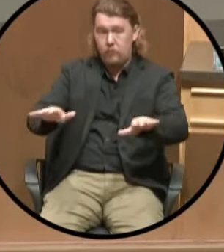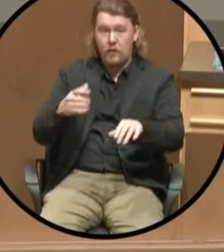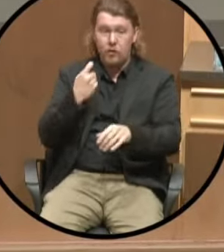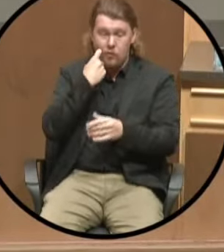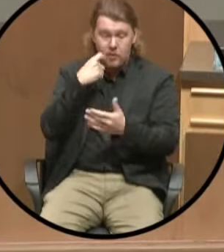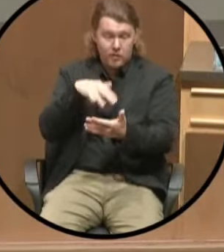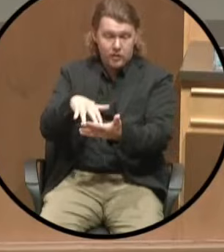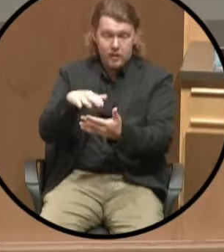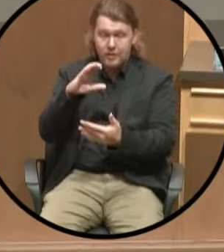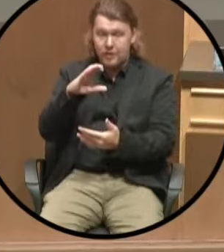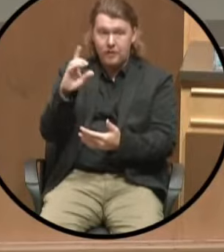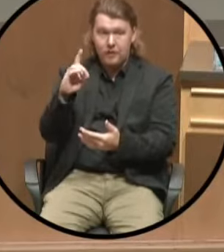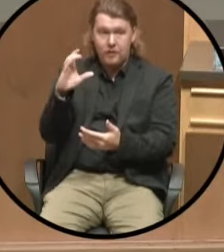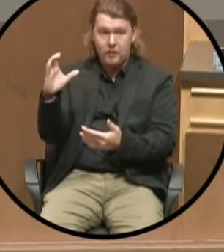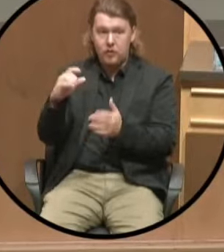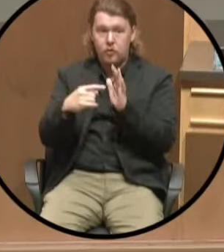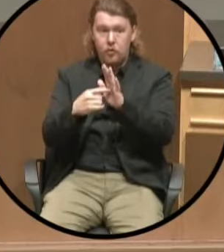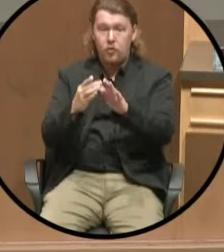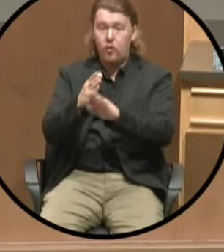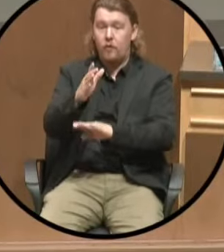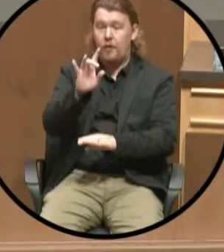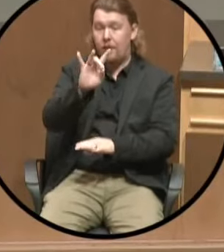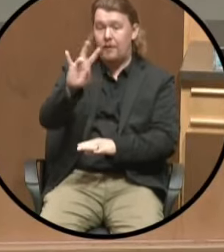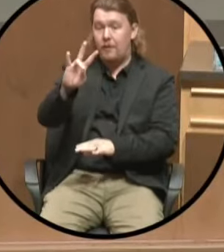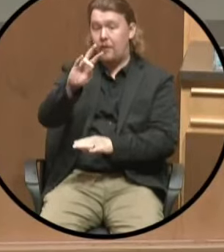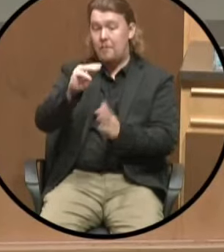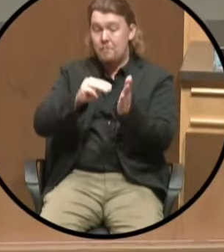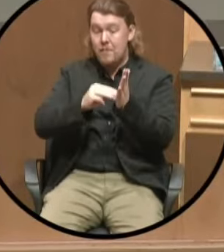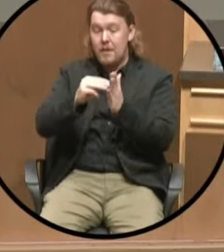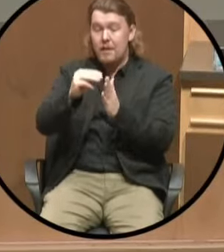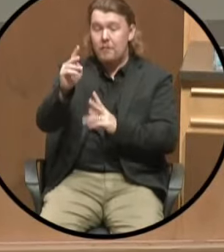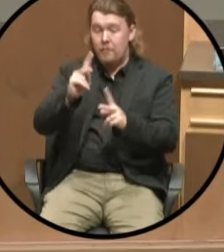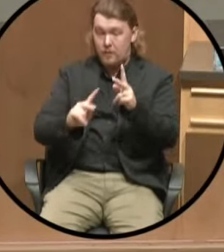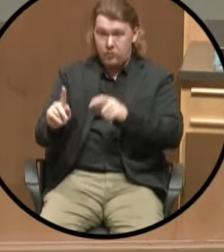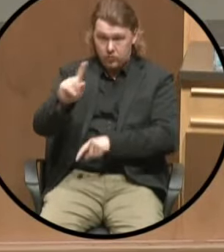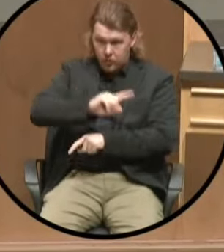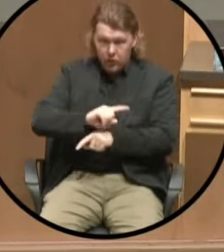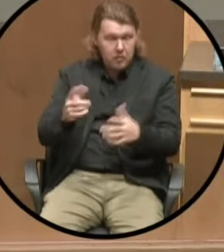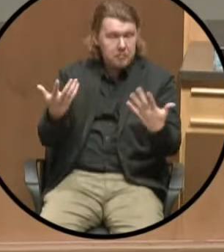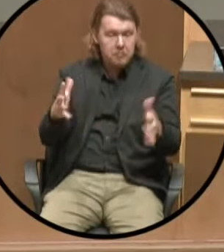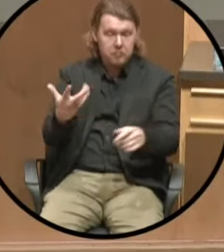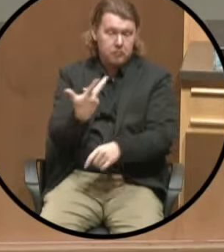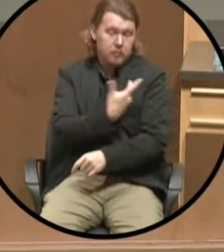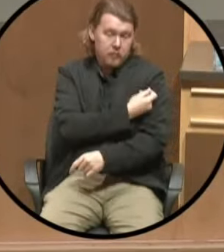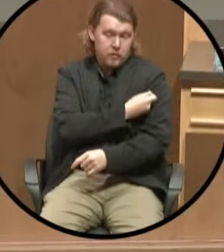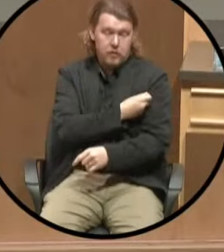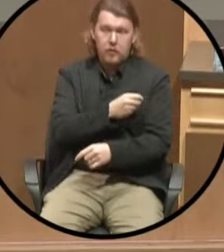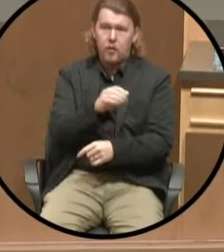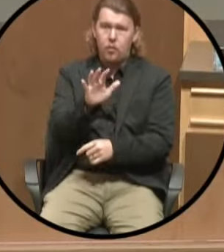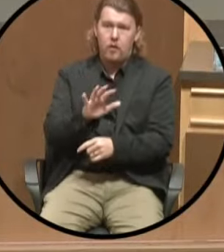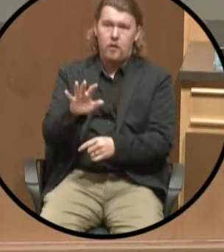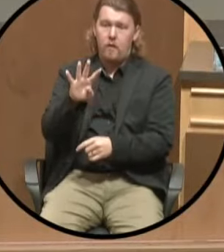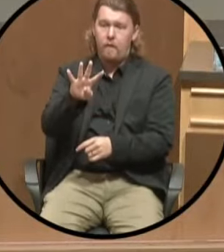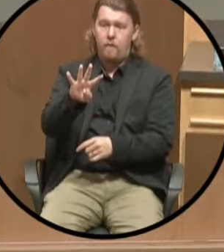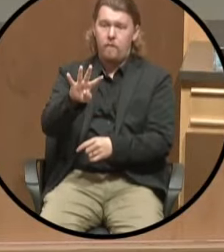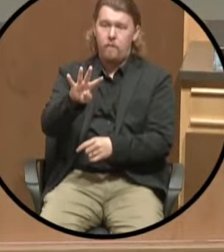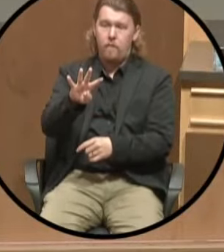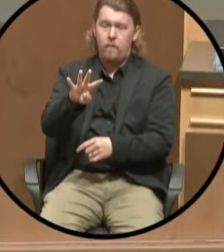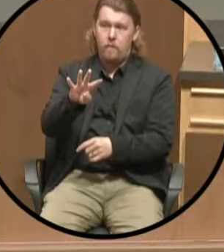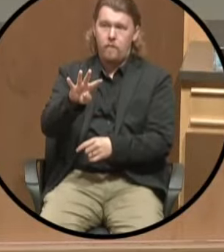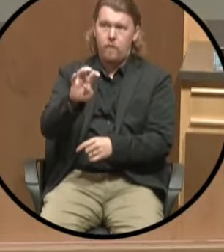CDC shows that over 87 million people to date have been vaccinated. Around 400